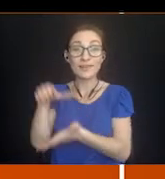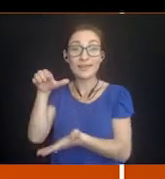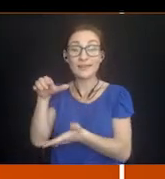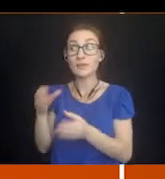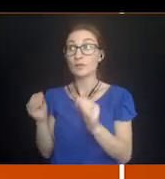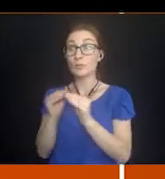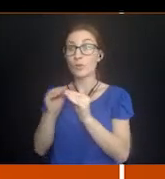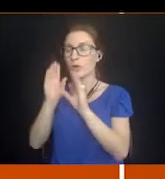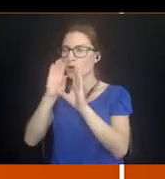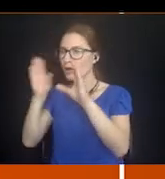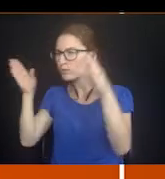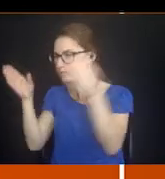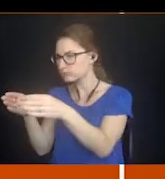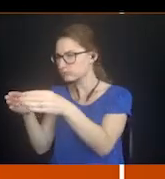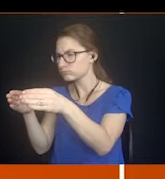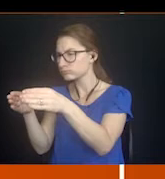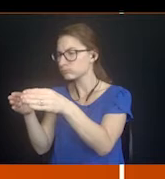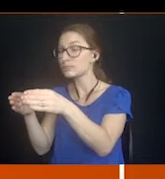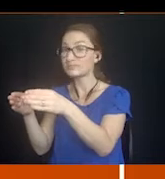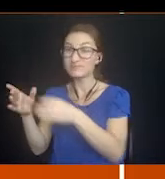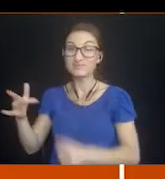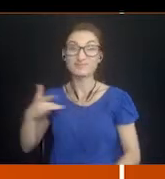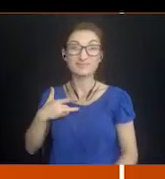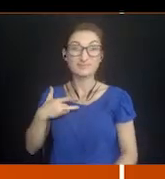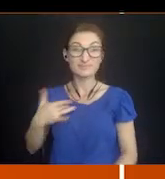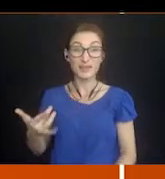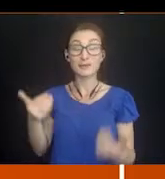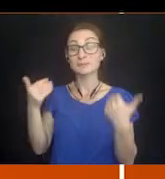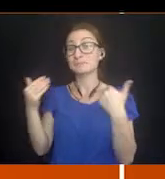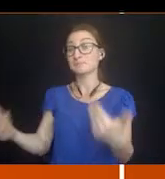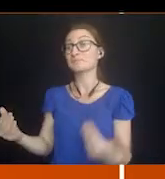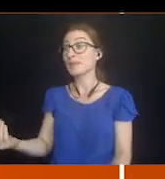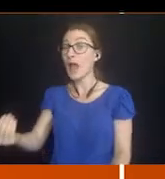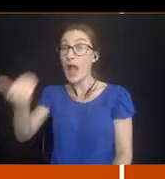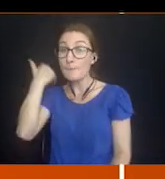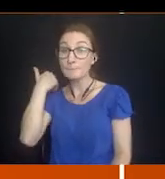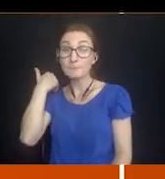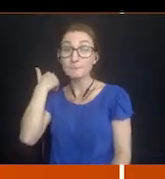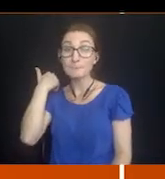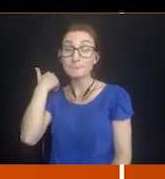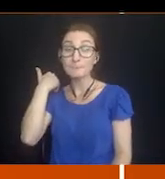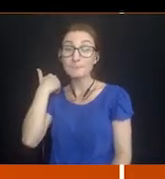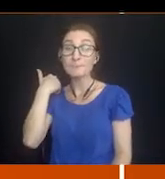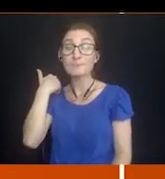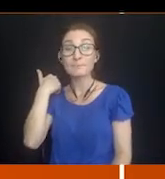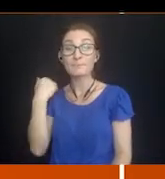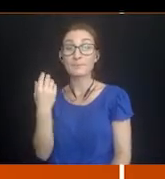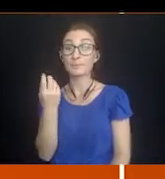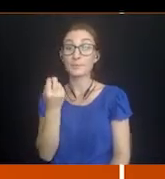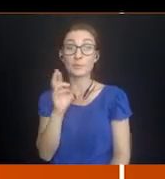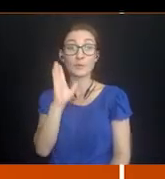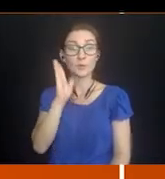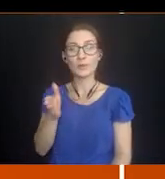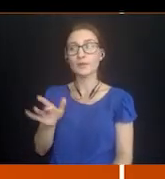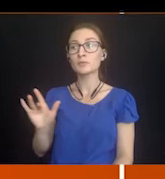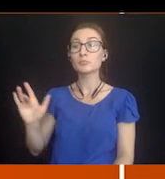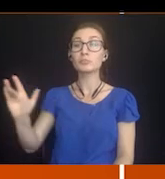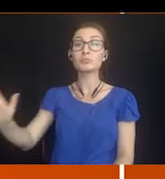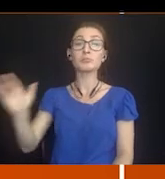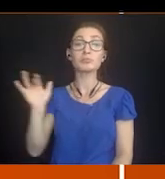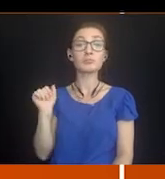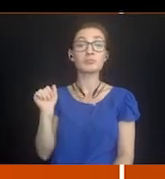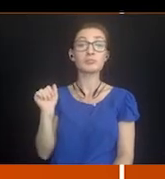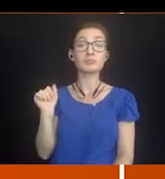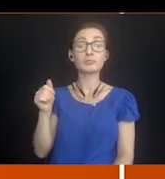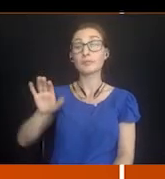if you're looking at that chocolate cake, the more you stare it down, the greater the chance is that you're either going to eat